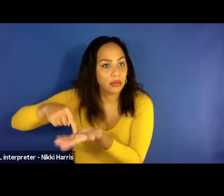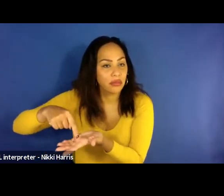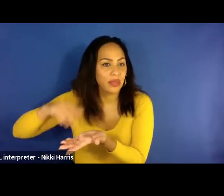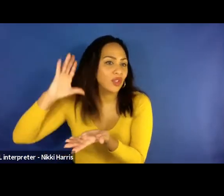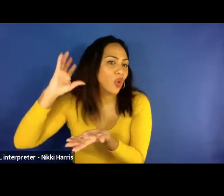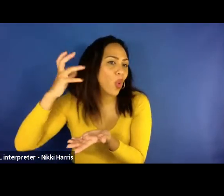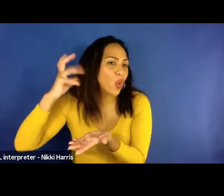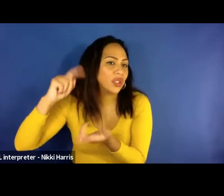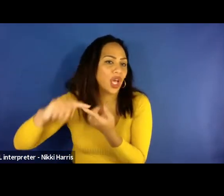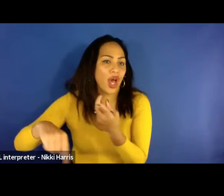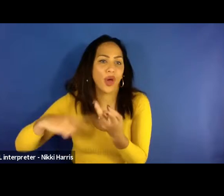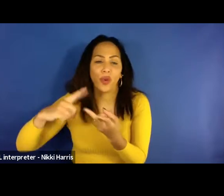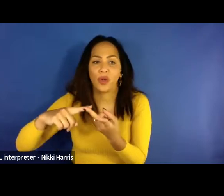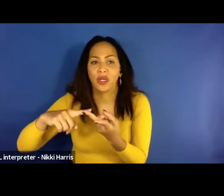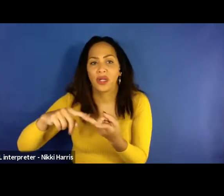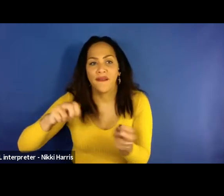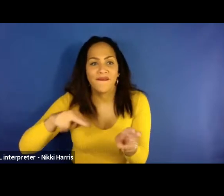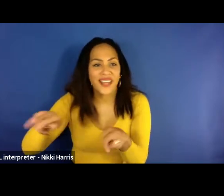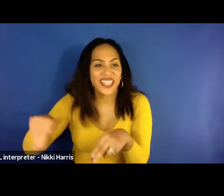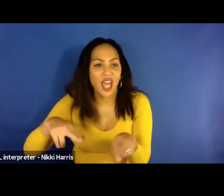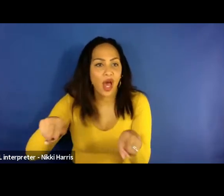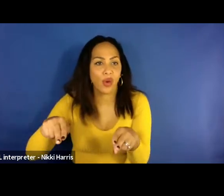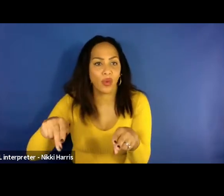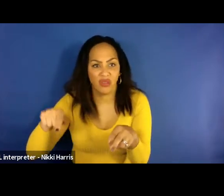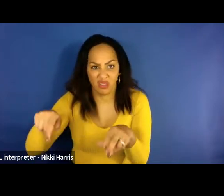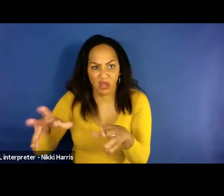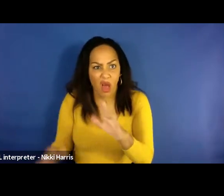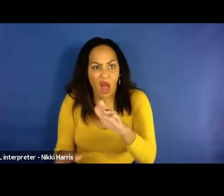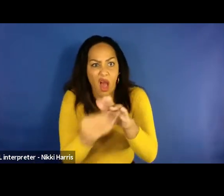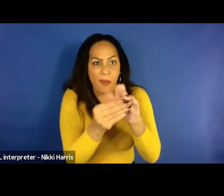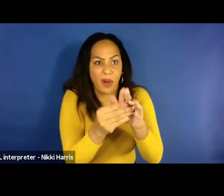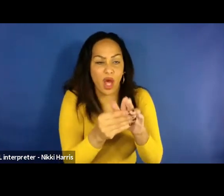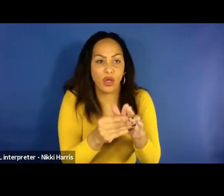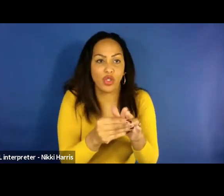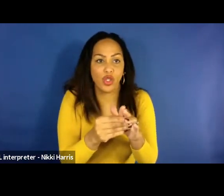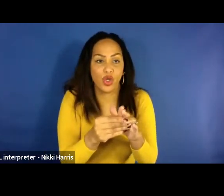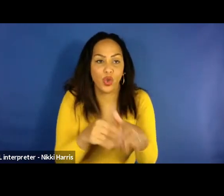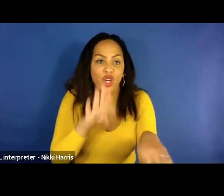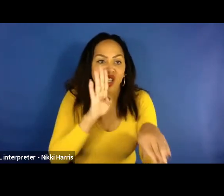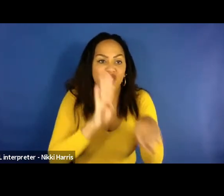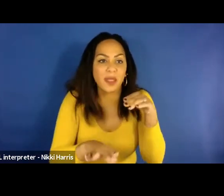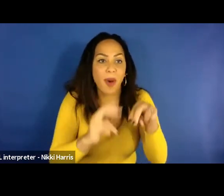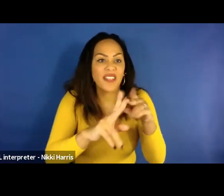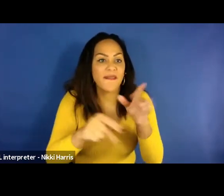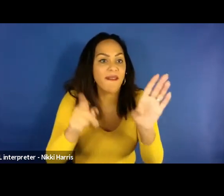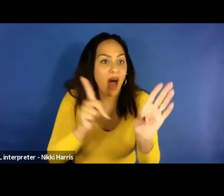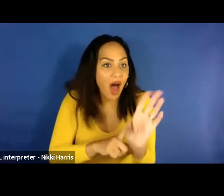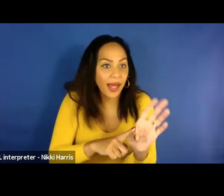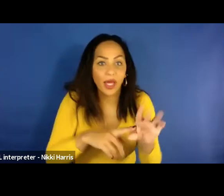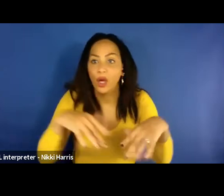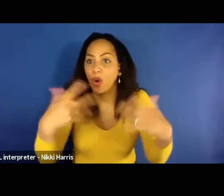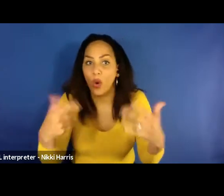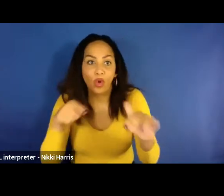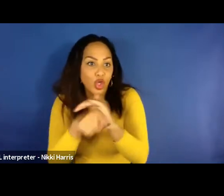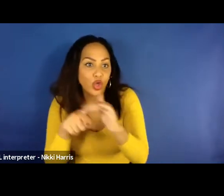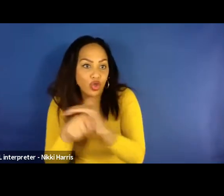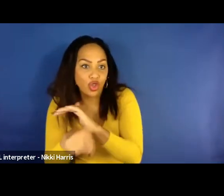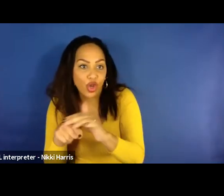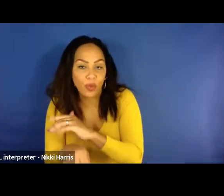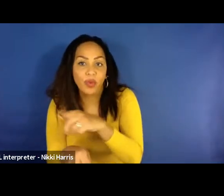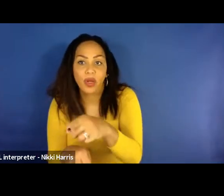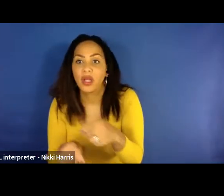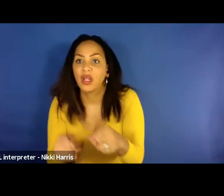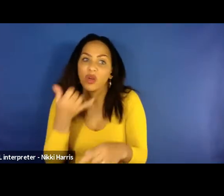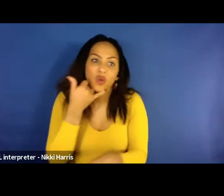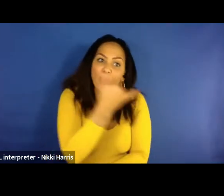you can chuck it on YouTube, you can chuck it on Spotify very easily. You have a prototype for the podcast. If it resonates with people, yeah, do it again. Get another friend, call them up, say,